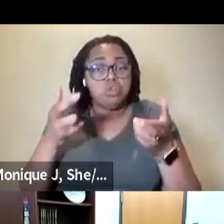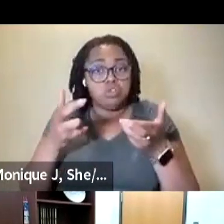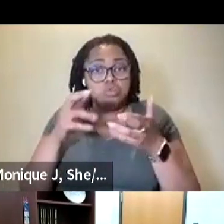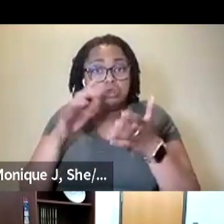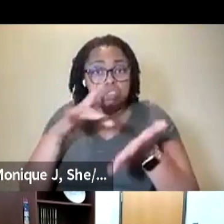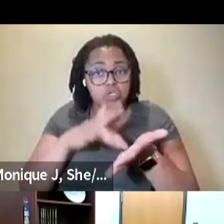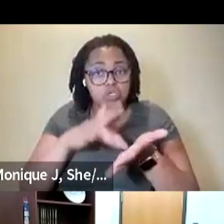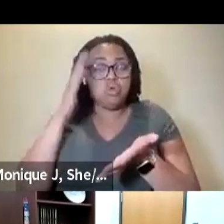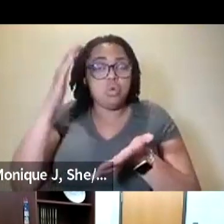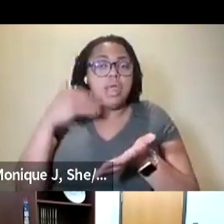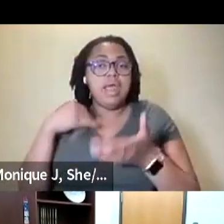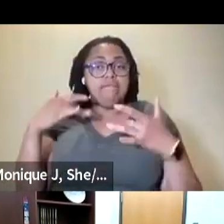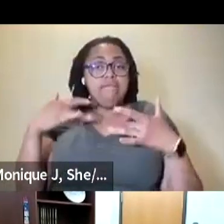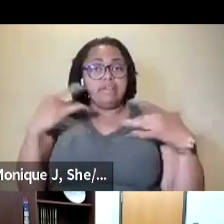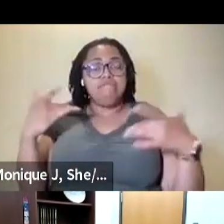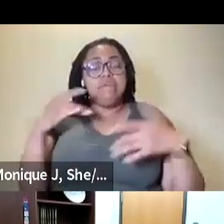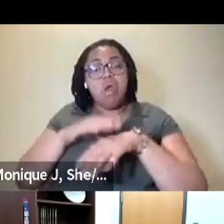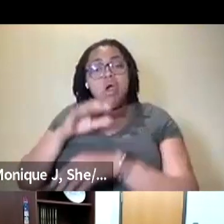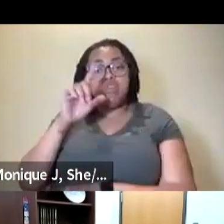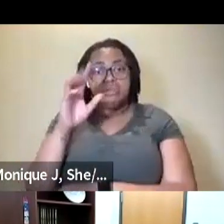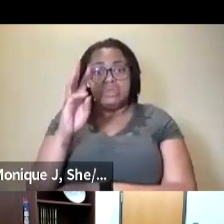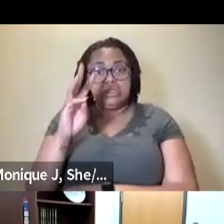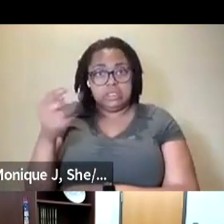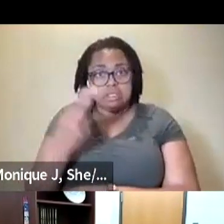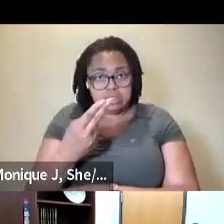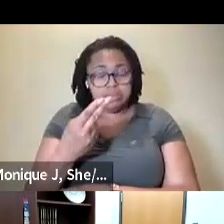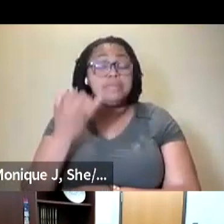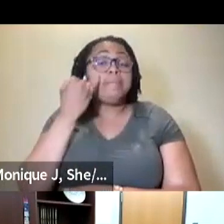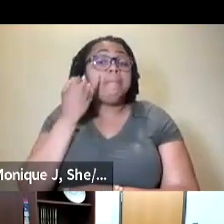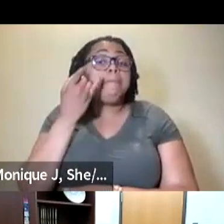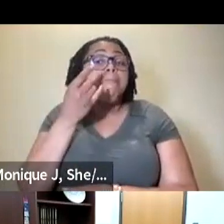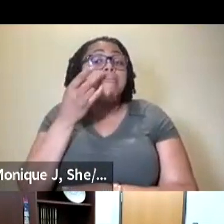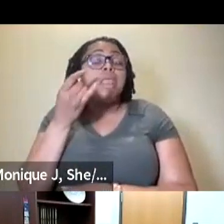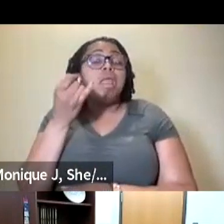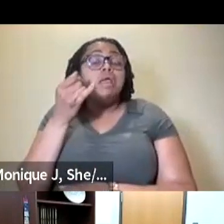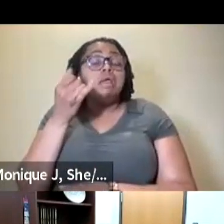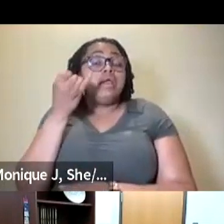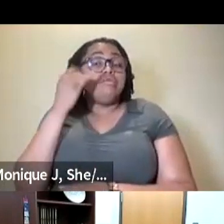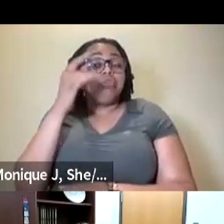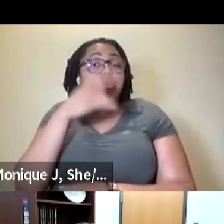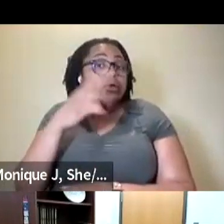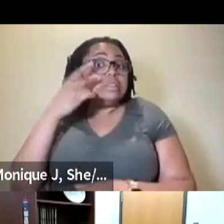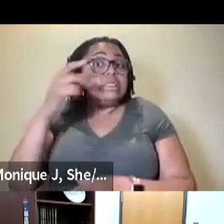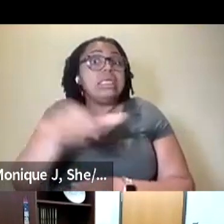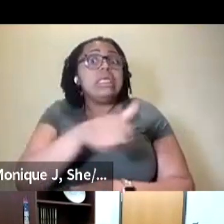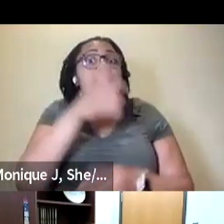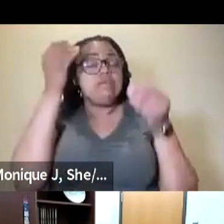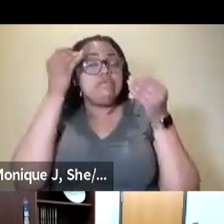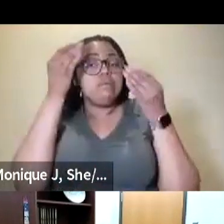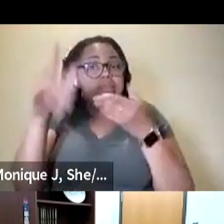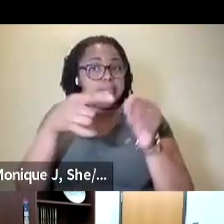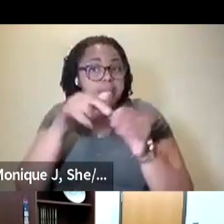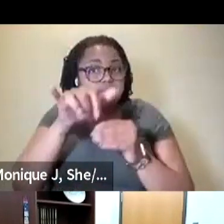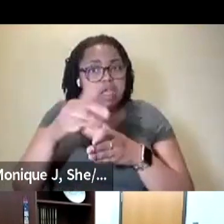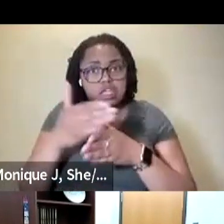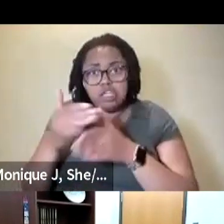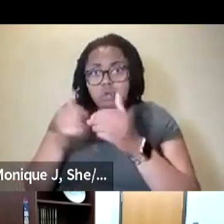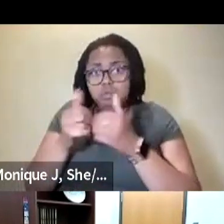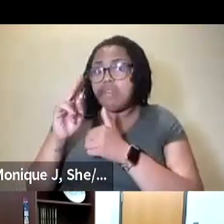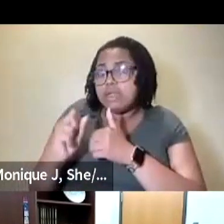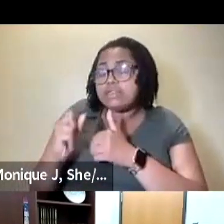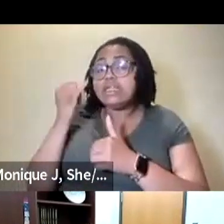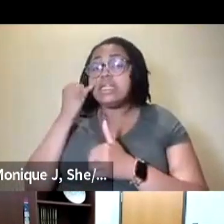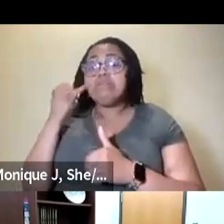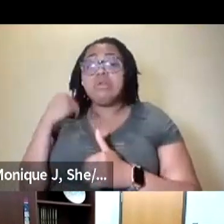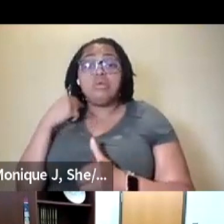the 26th. So if you guys see any information about that, share it with us. And if we see it, we will share it with